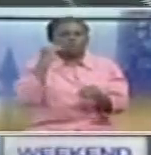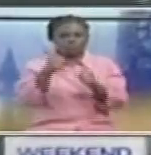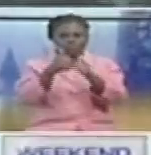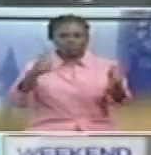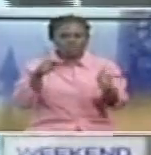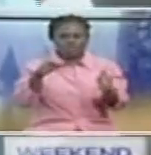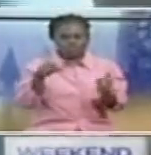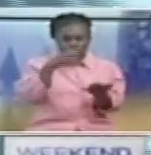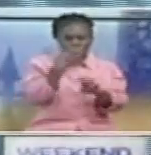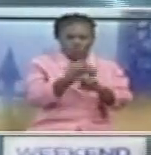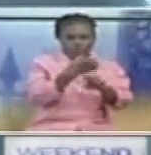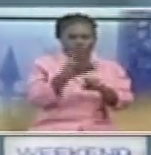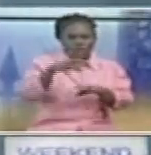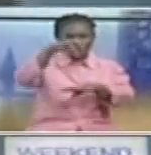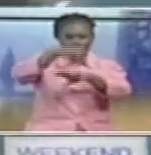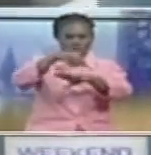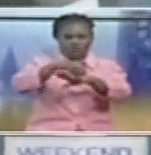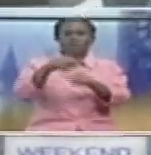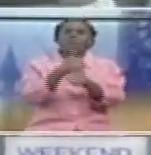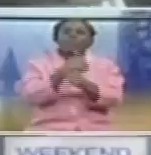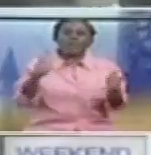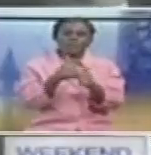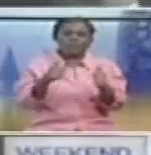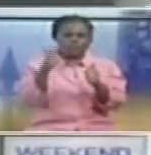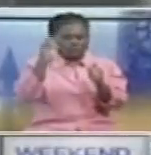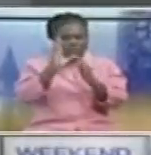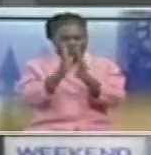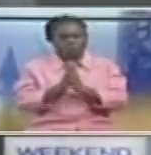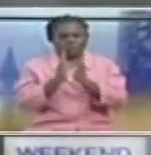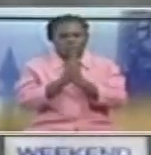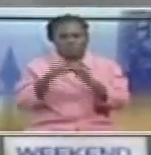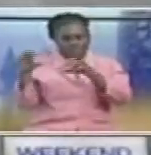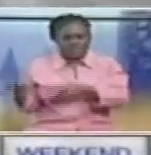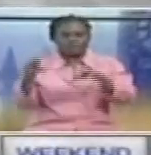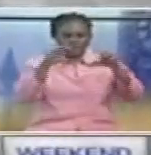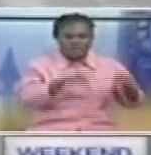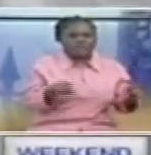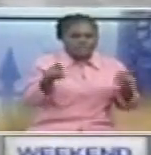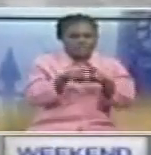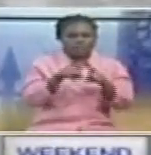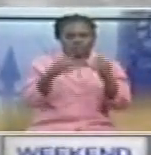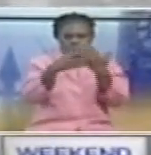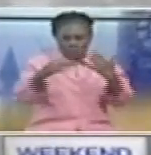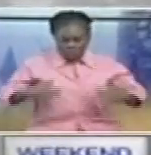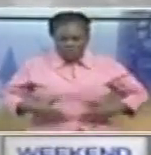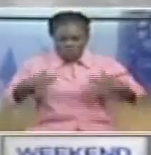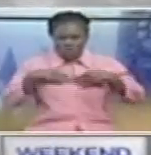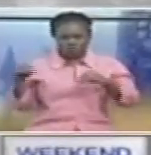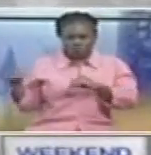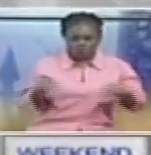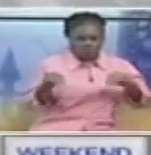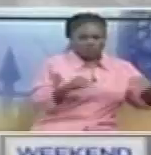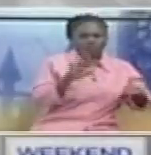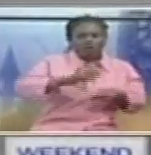stalls outside the town's Jamia Mosque still sell footage of Suleiman's torture and the image of his body being dragged across the